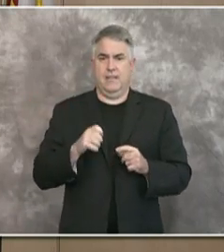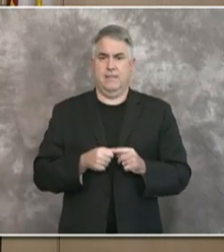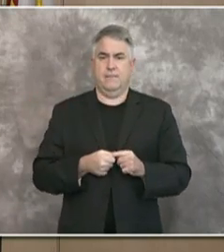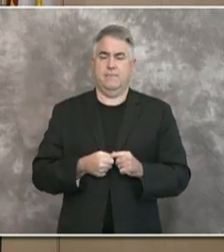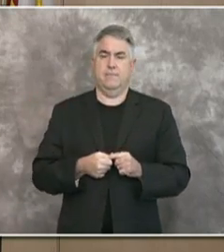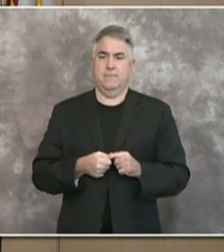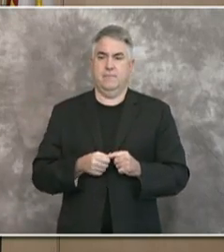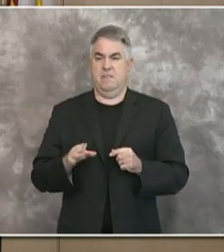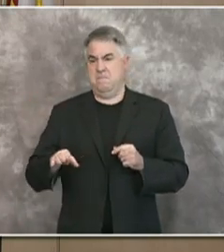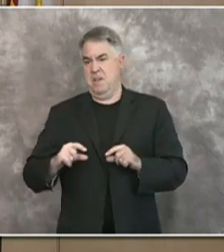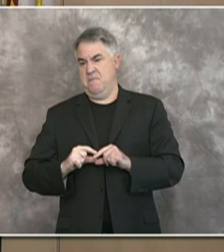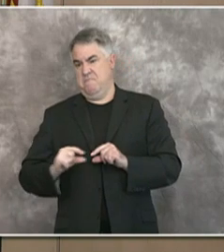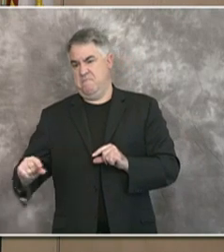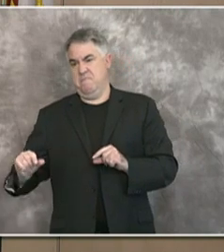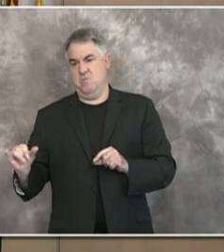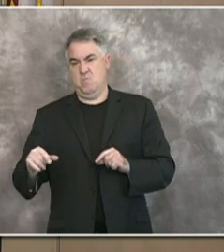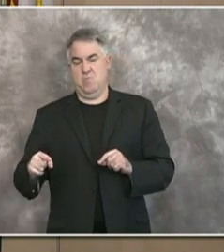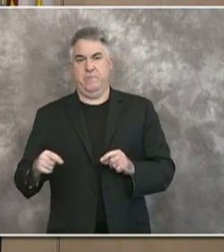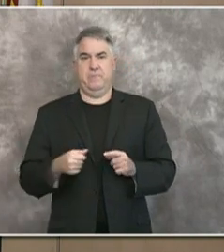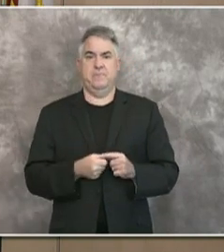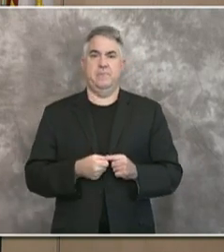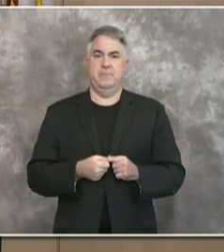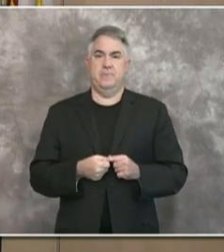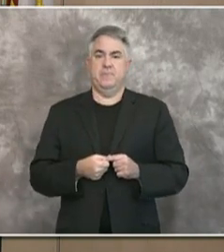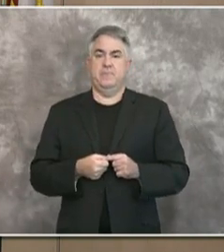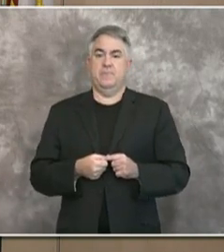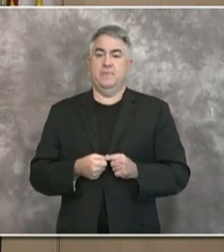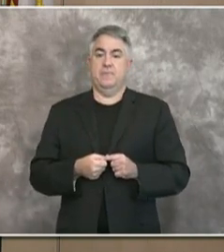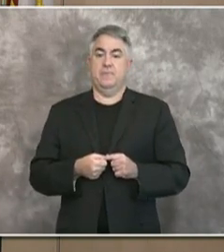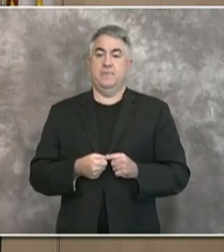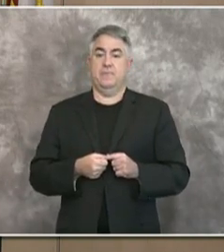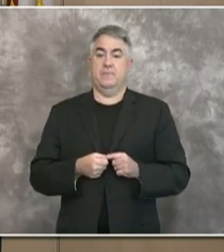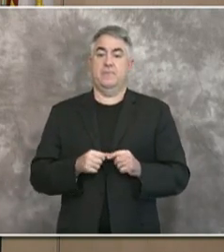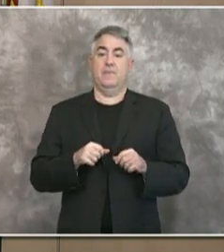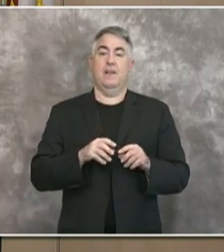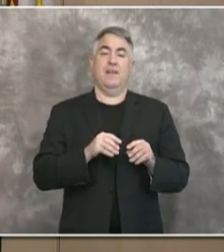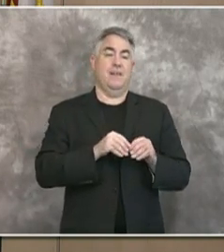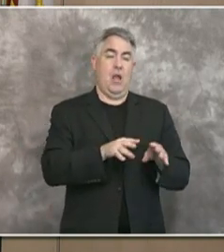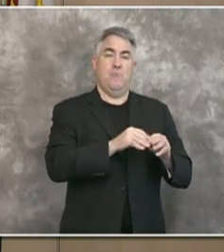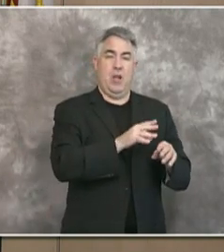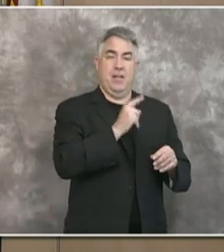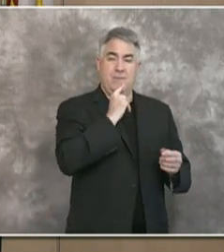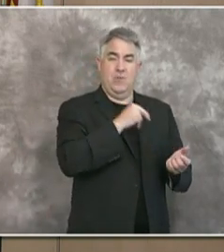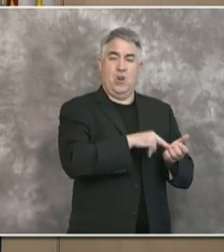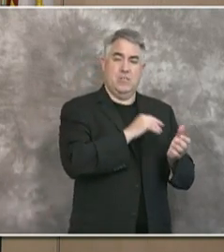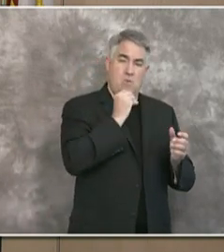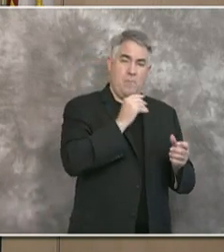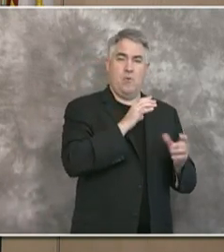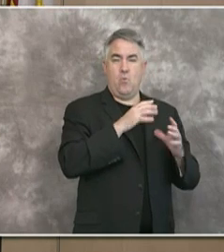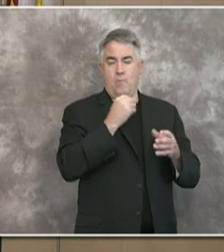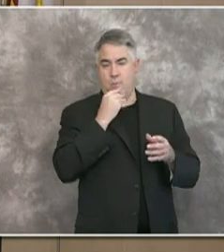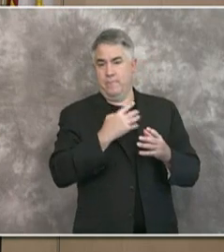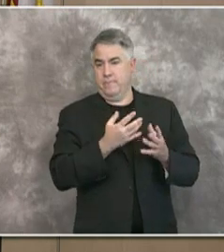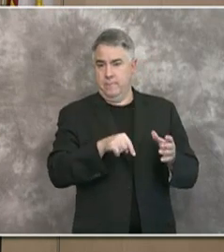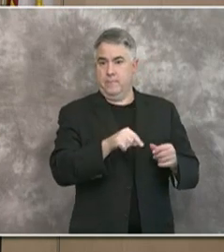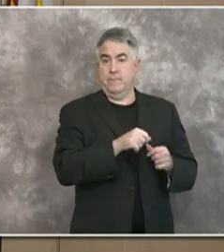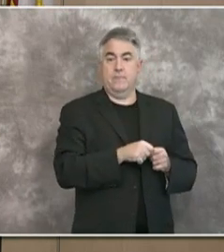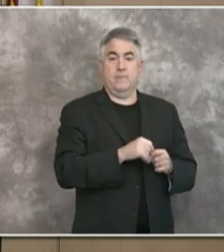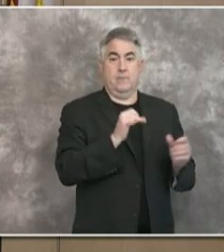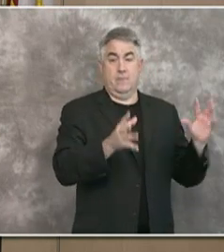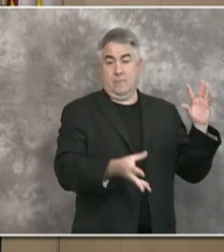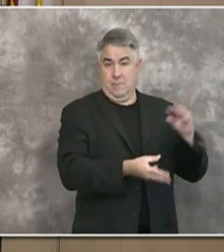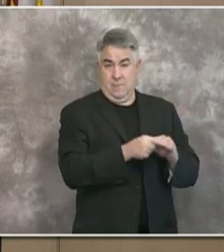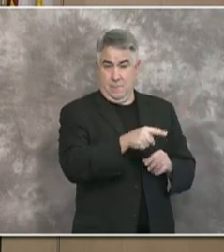me. In regards to the reported outbreaks in congregate and community settings, to date there have been a cumulative total